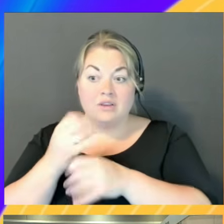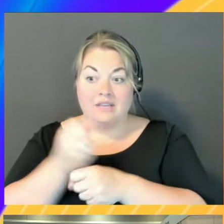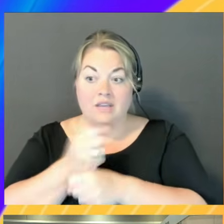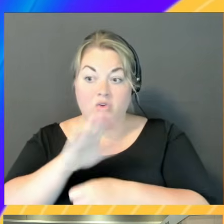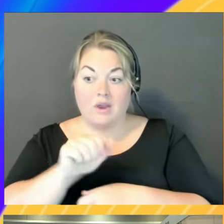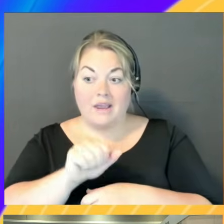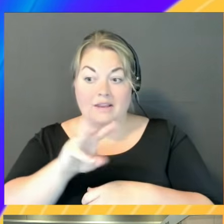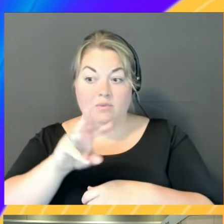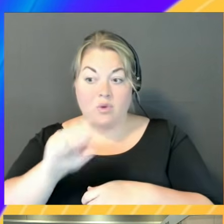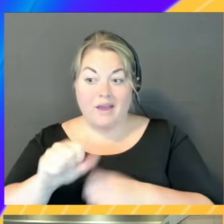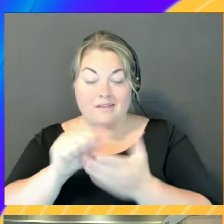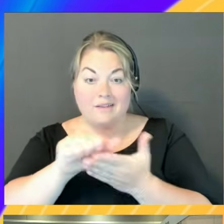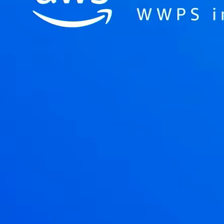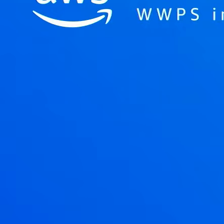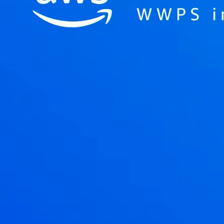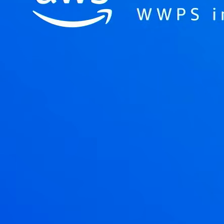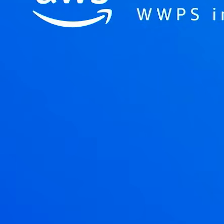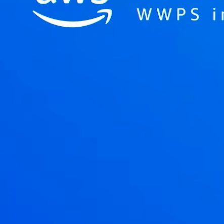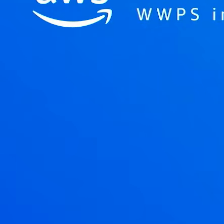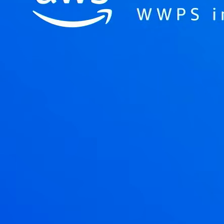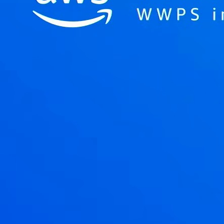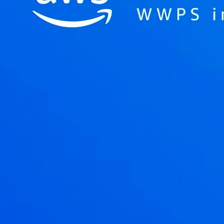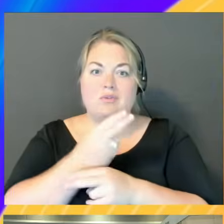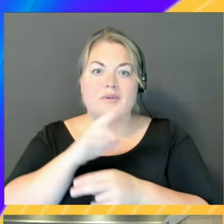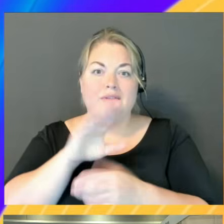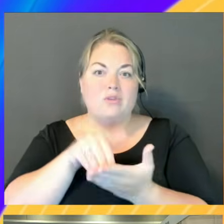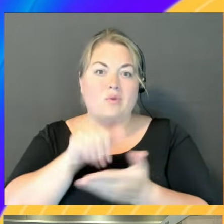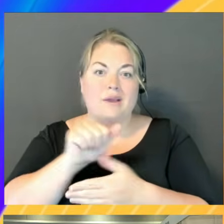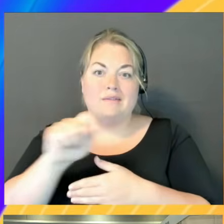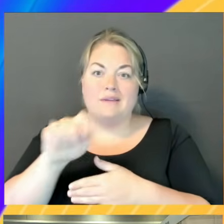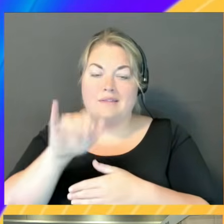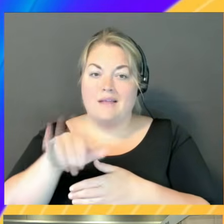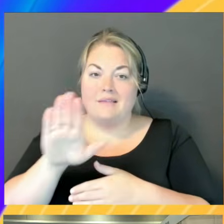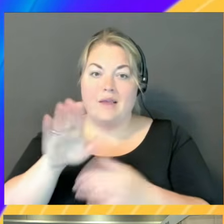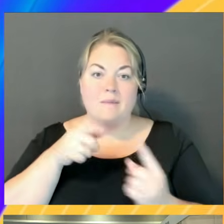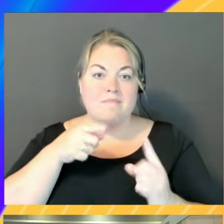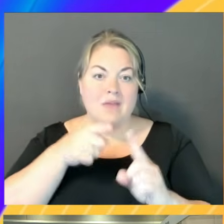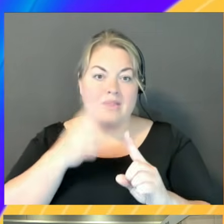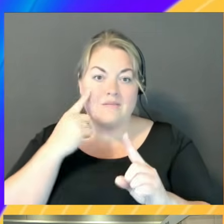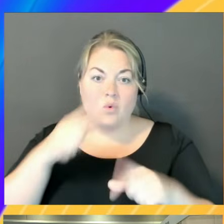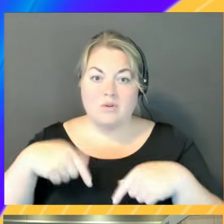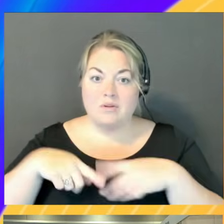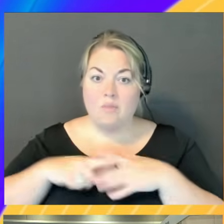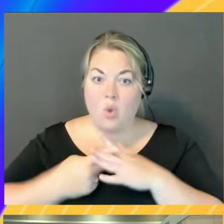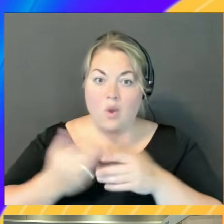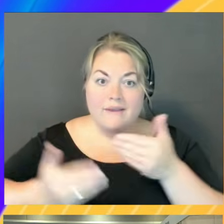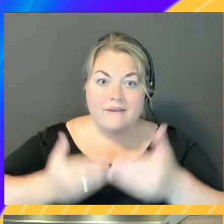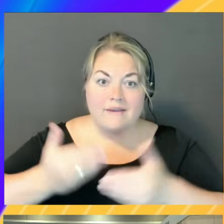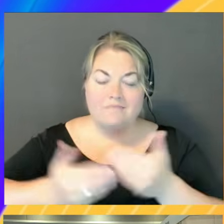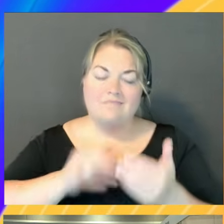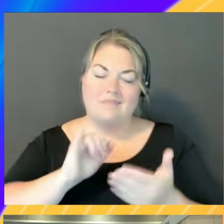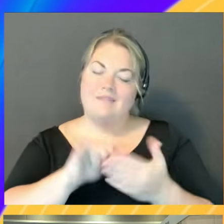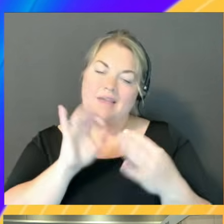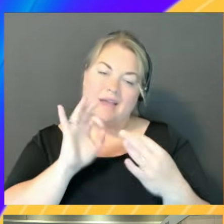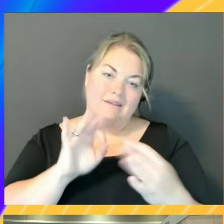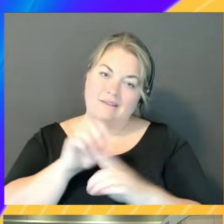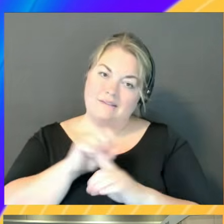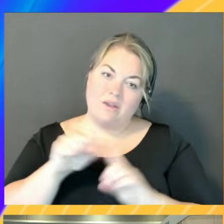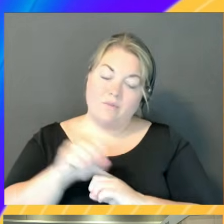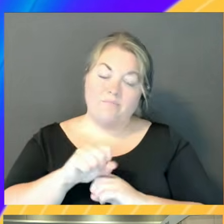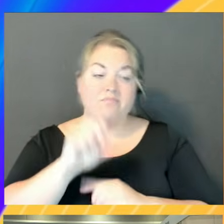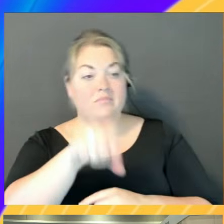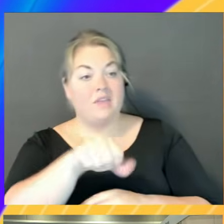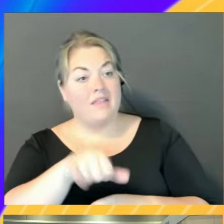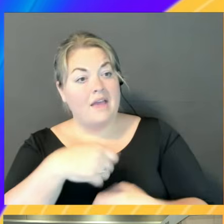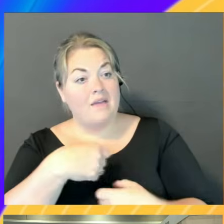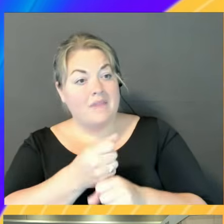central IT. Yeah. And so if this is their method for deploying your AWS accounts, that's the ideal scenario. Yeah, and this could make central IT's